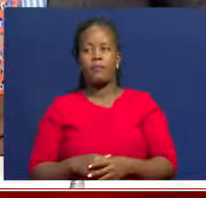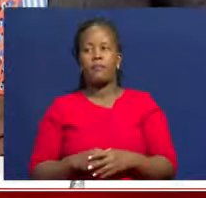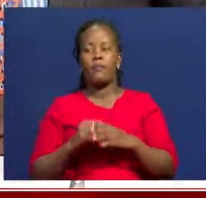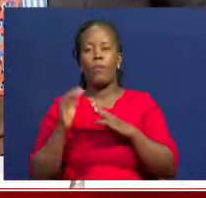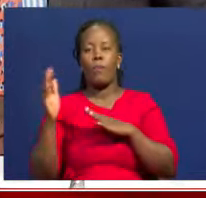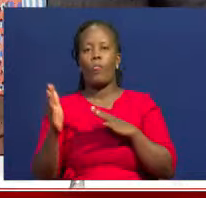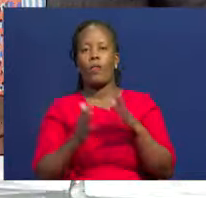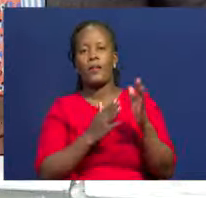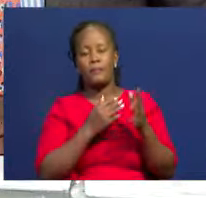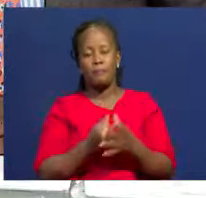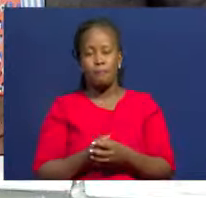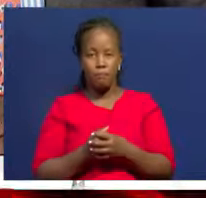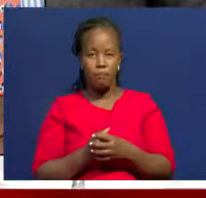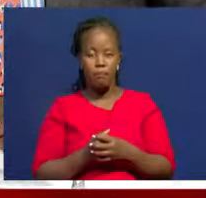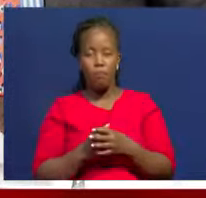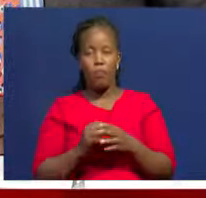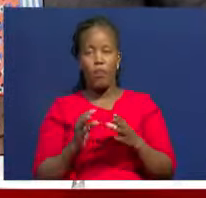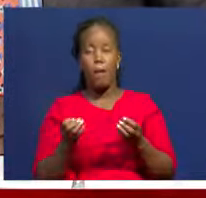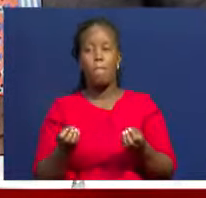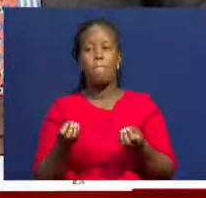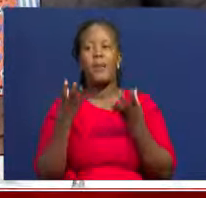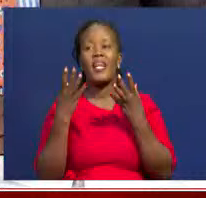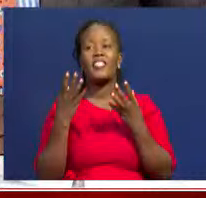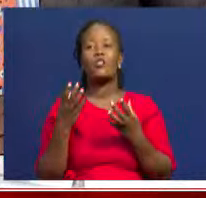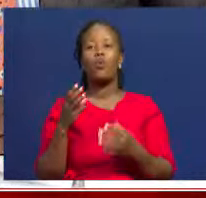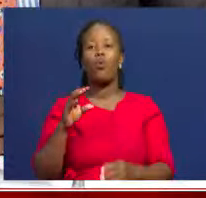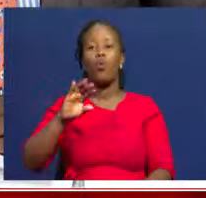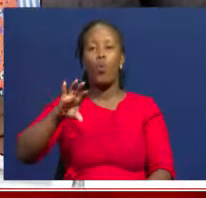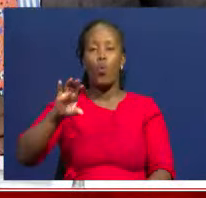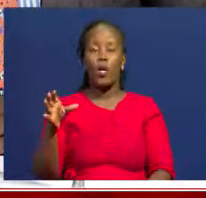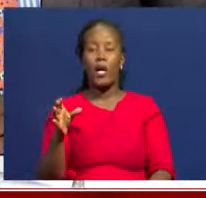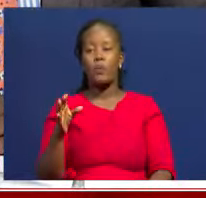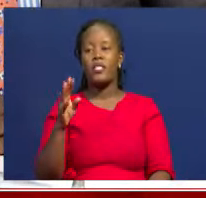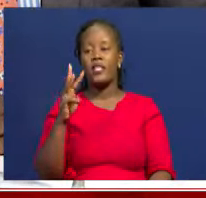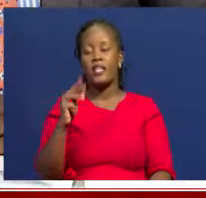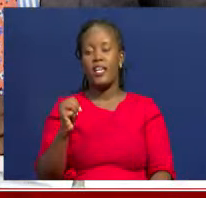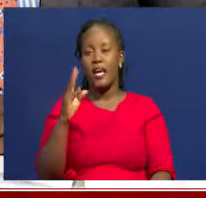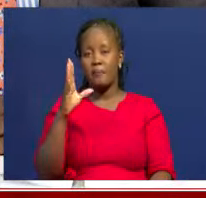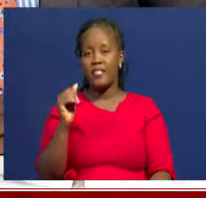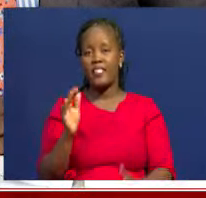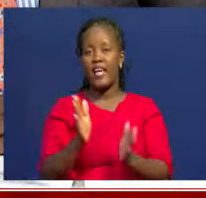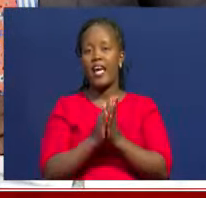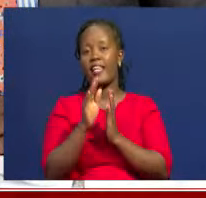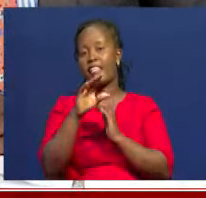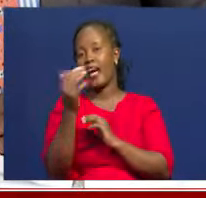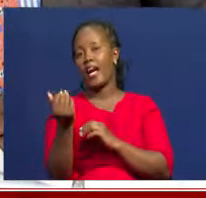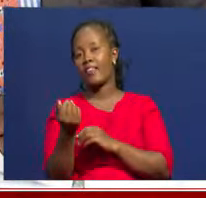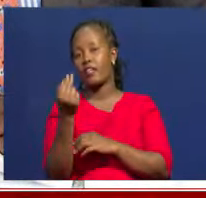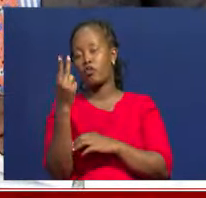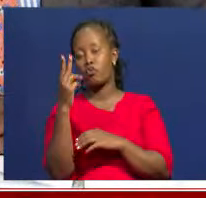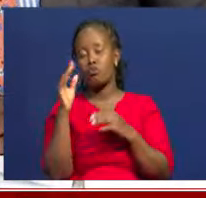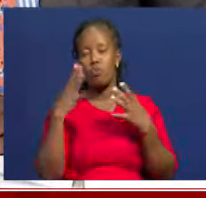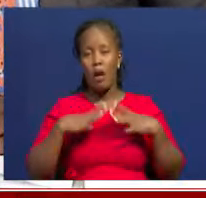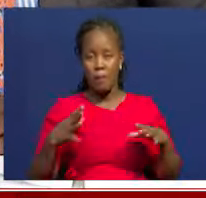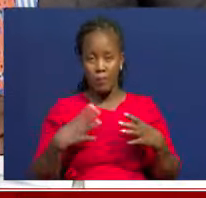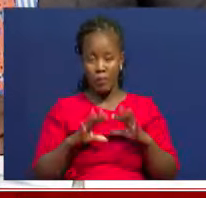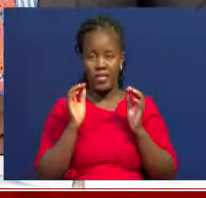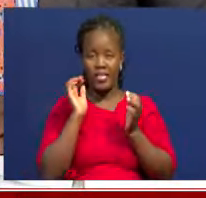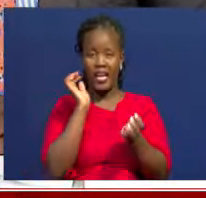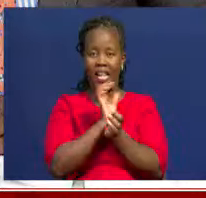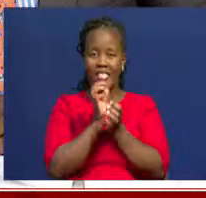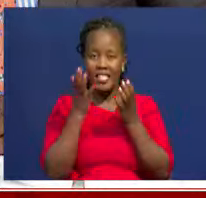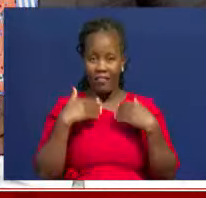Another Baringo County Assembly member and two others will spend the night in police custody after being arrested for